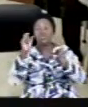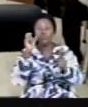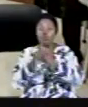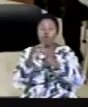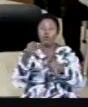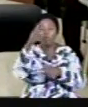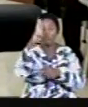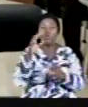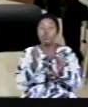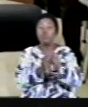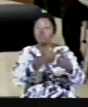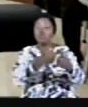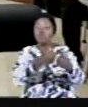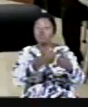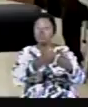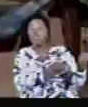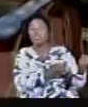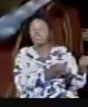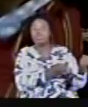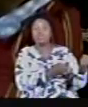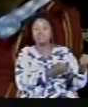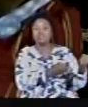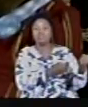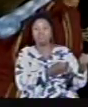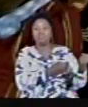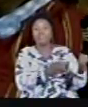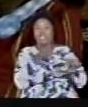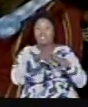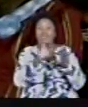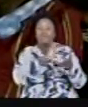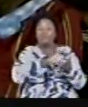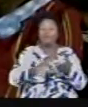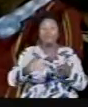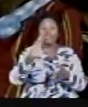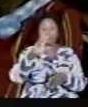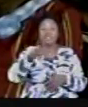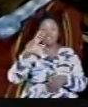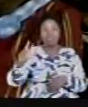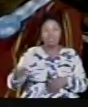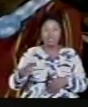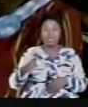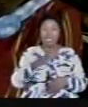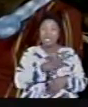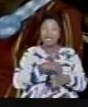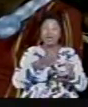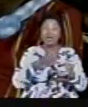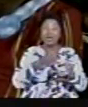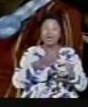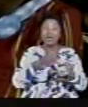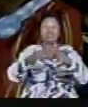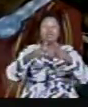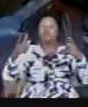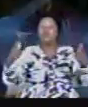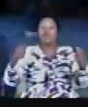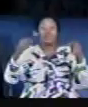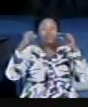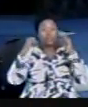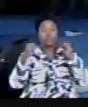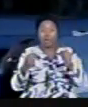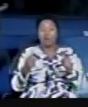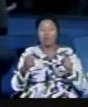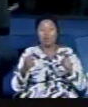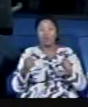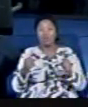boldness. Look at verse 33. In verse 33, and with great power. That's the